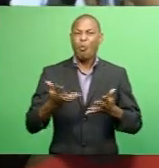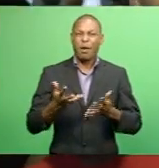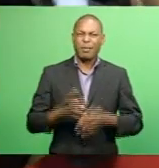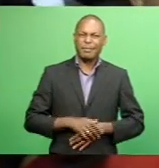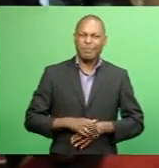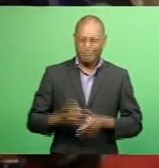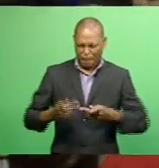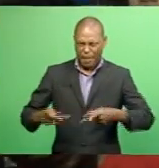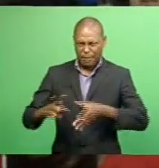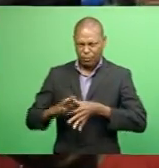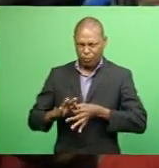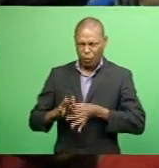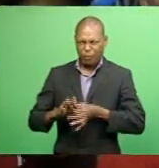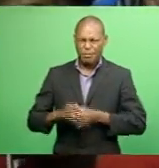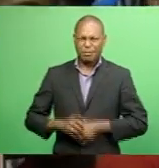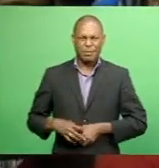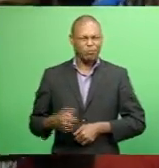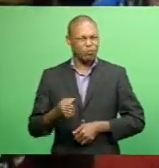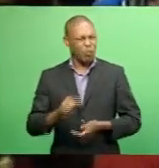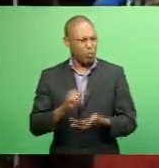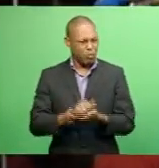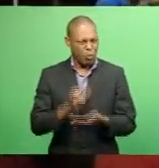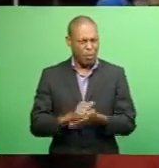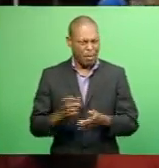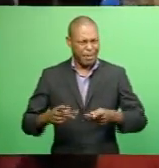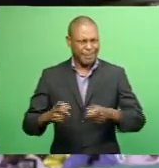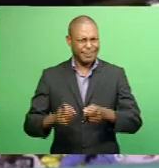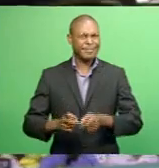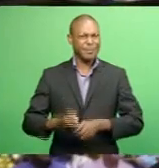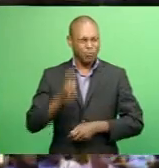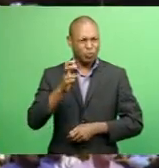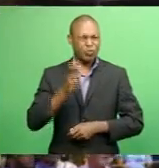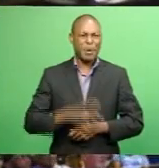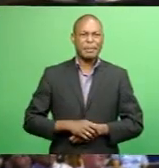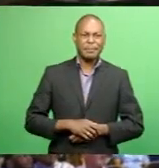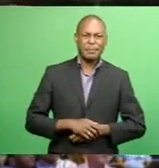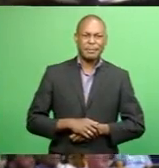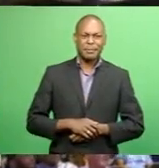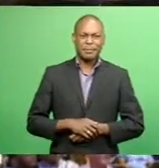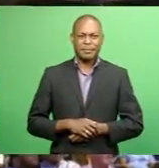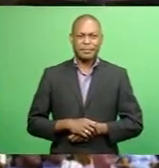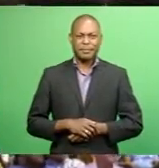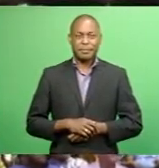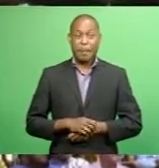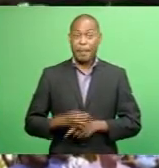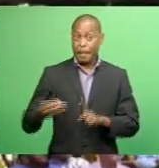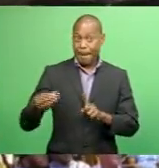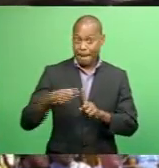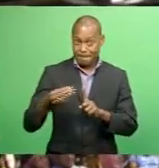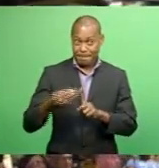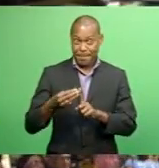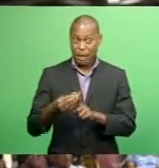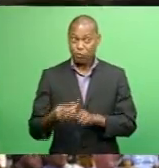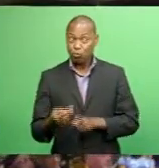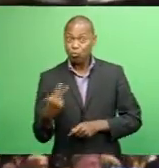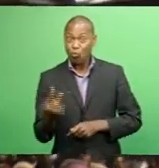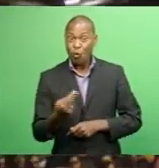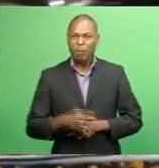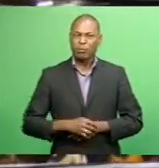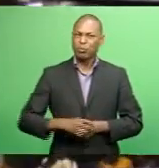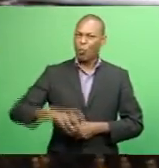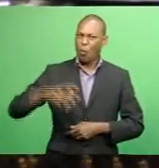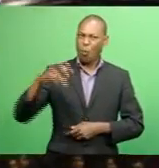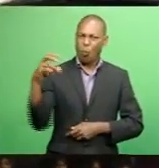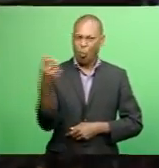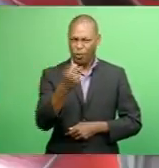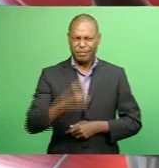training facilities, I still got the job done tonight. In the main supporting bout, Ronald the Terminator Naidu won by a